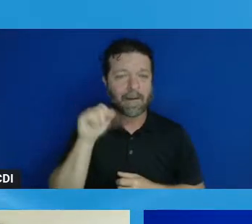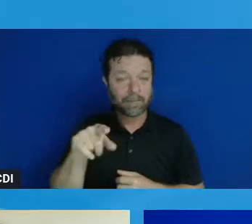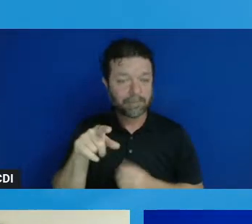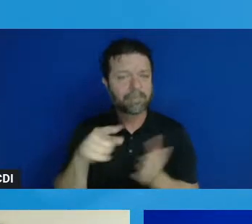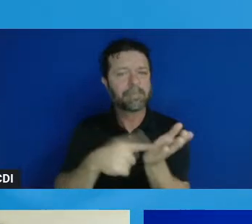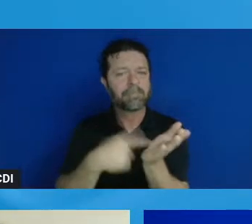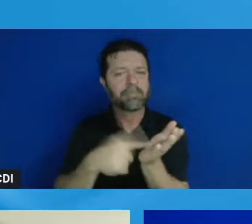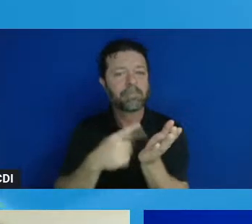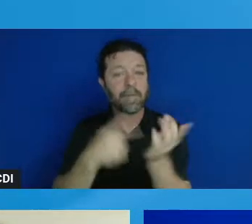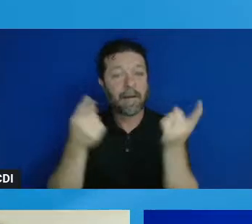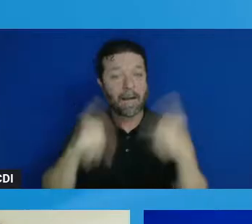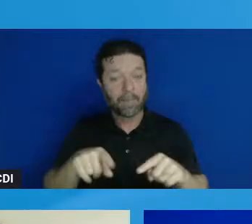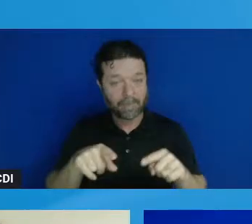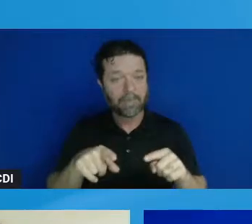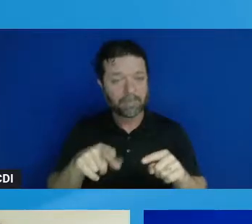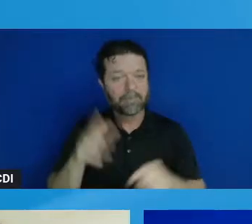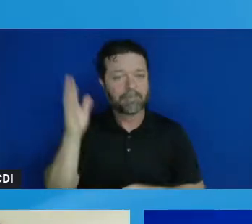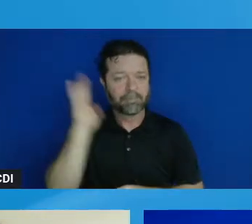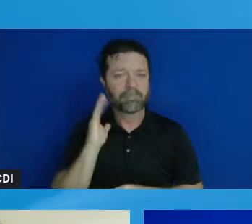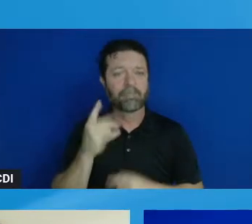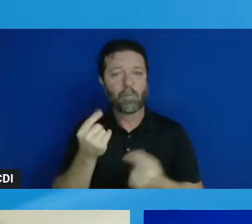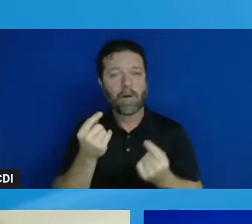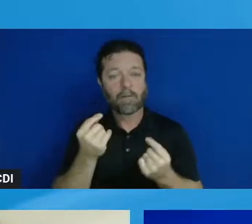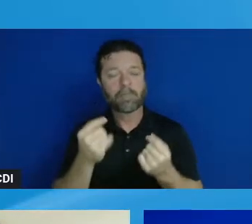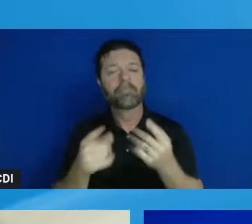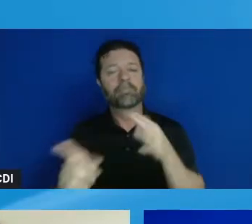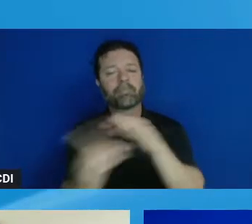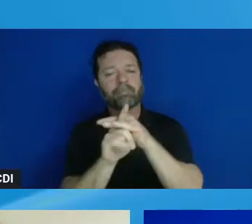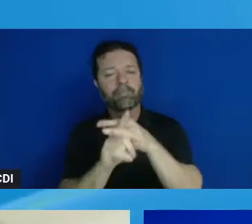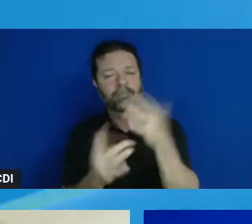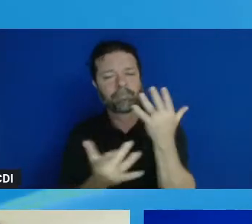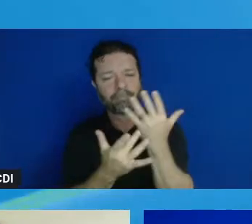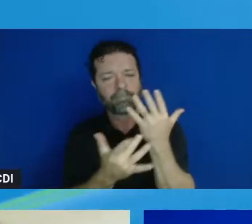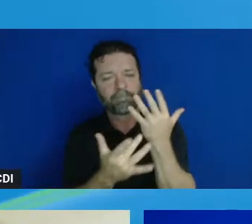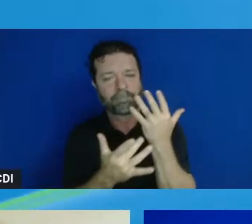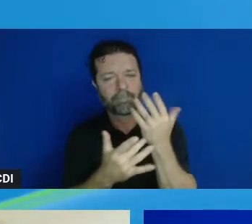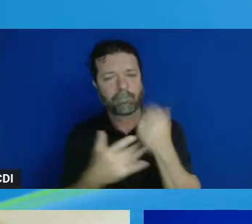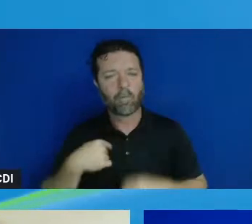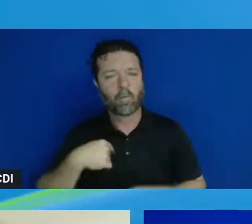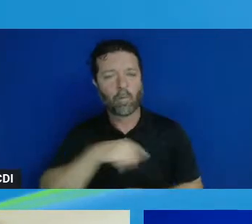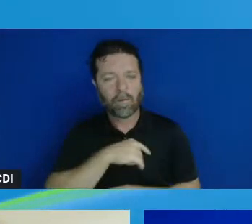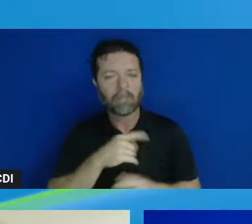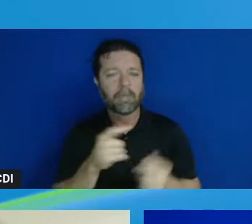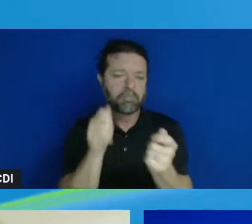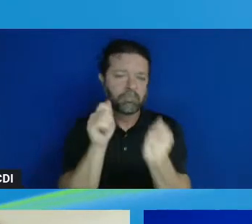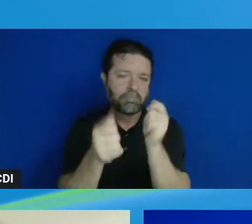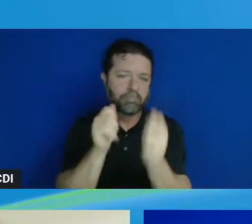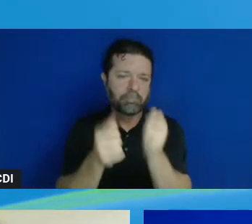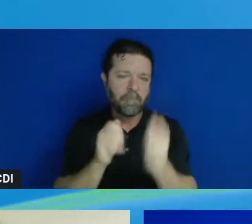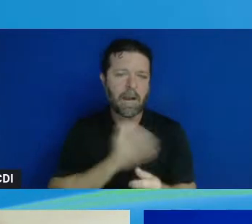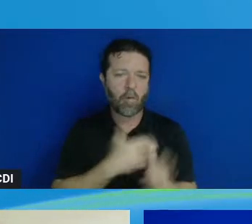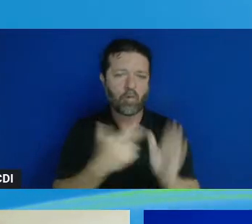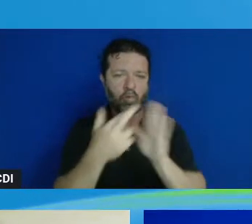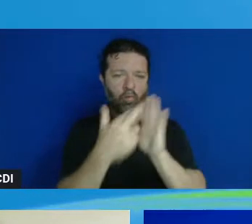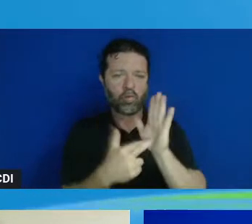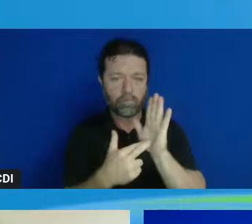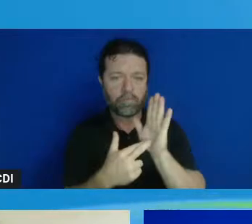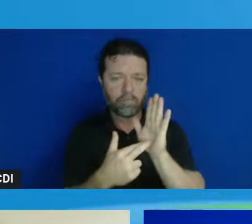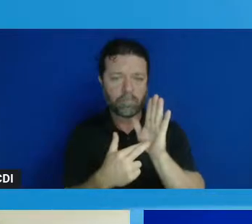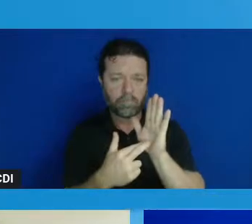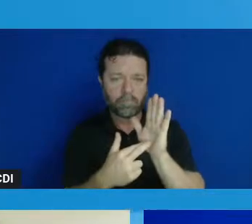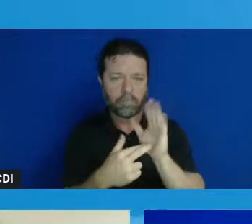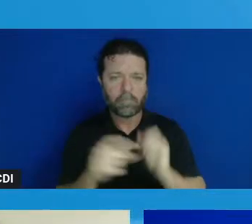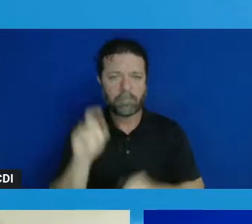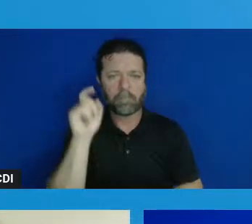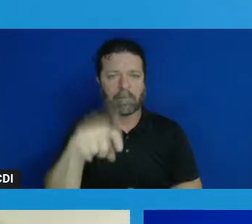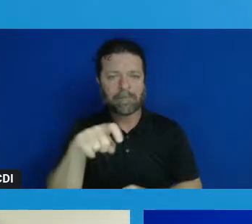past. We've since changed our rules to require a solid wall, right? So the backdrop can't just be kind of dangling behind you